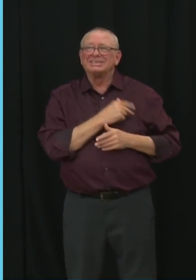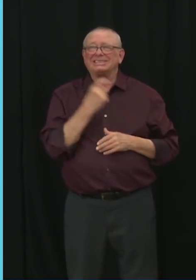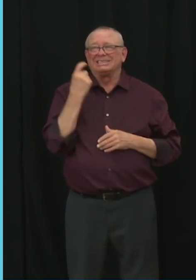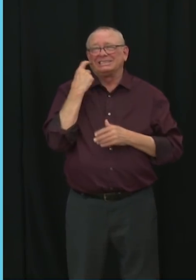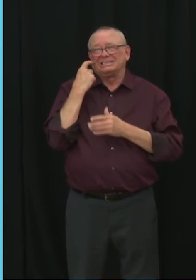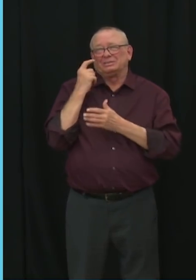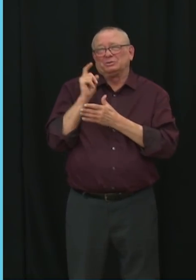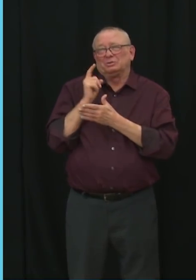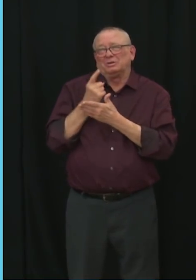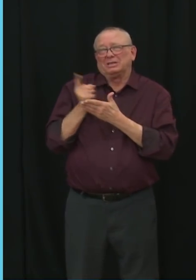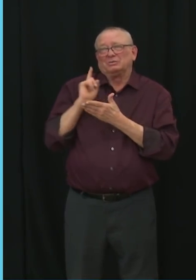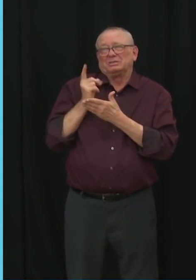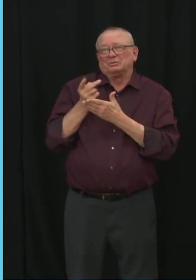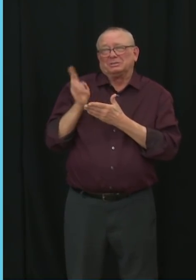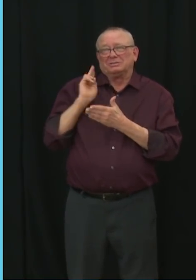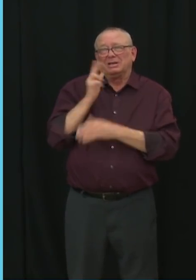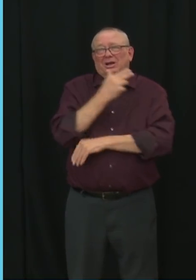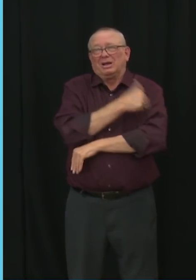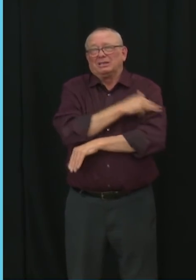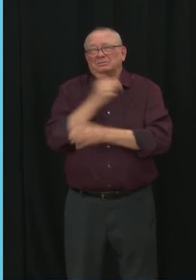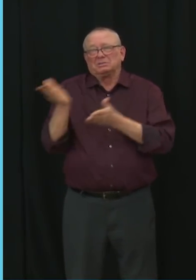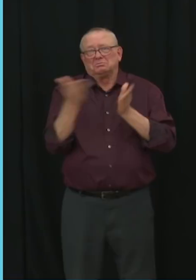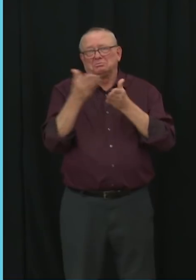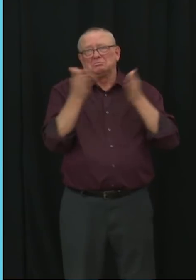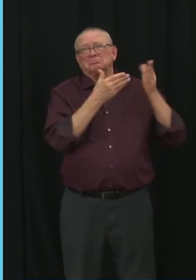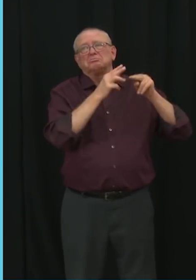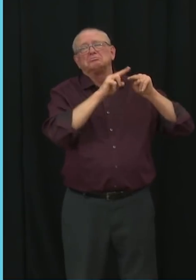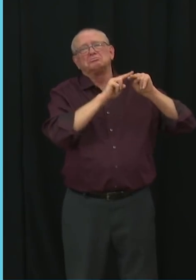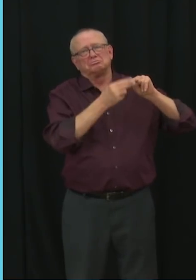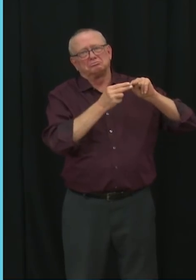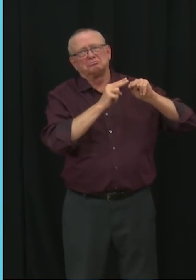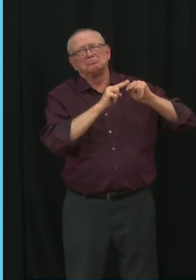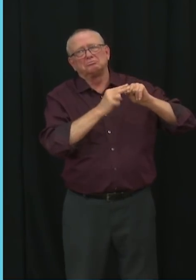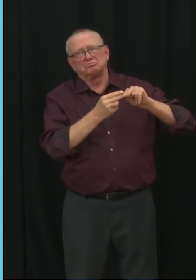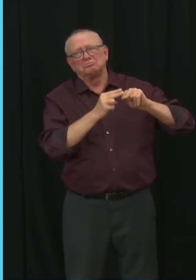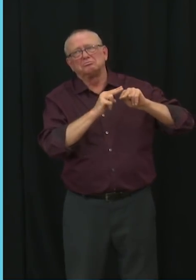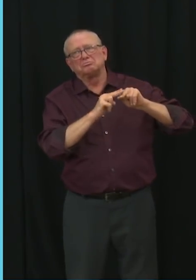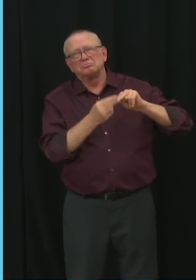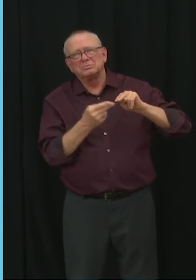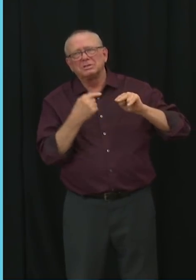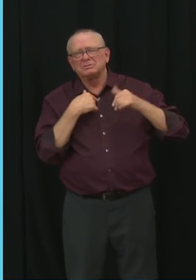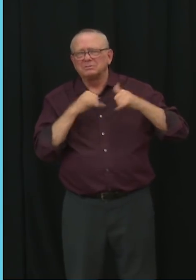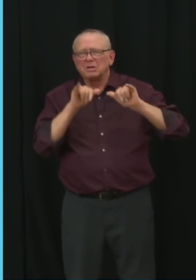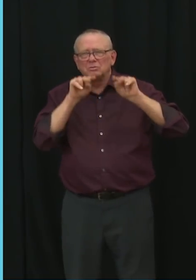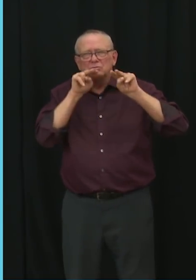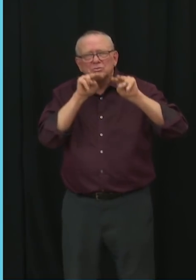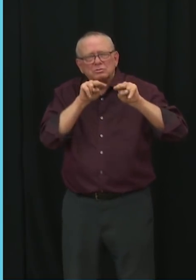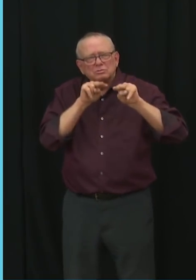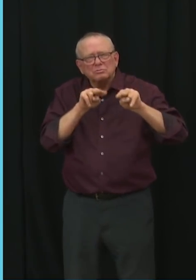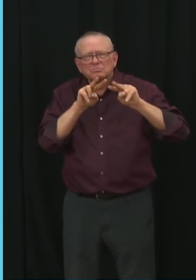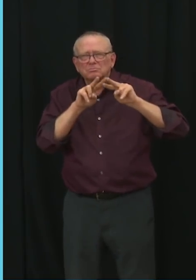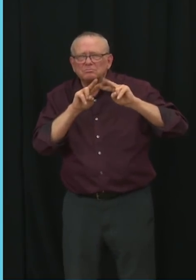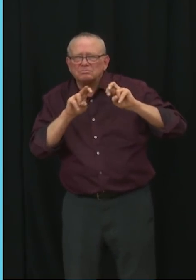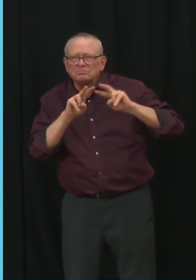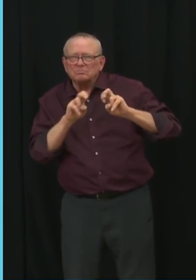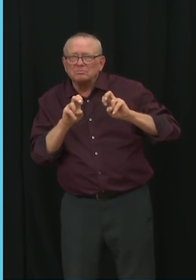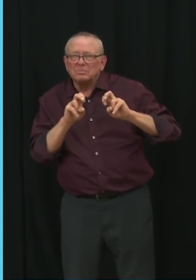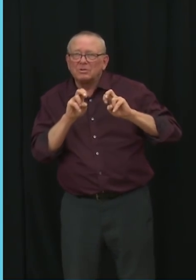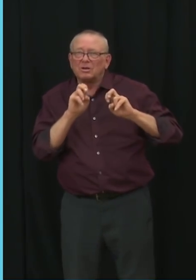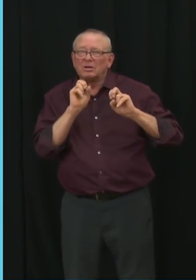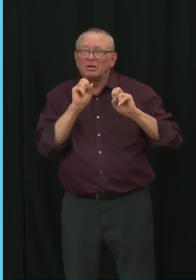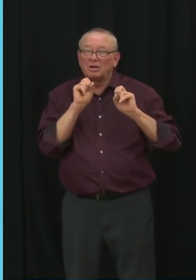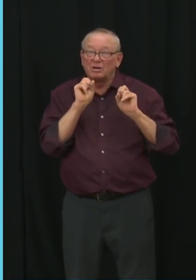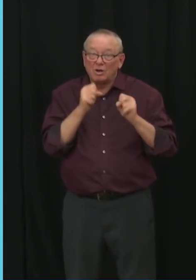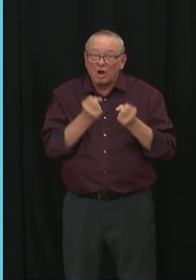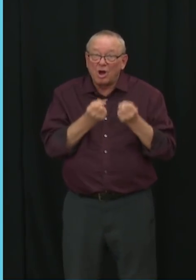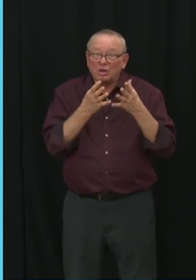measures in place, look at the measures that may be less effective or potential for causing harm. So the REP, we